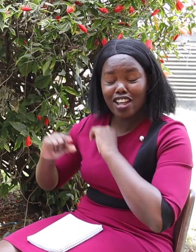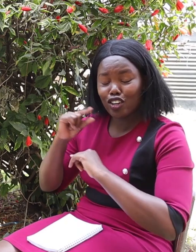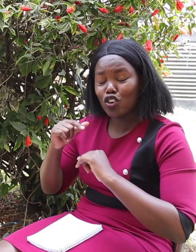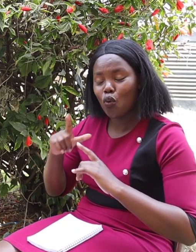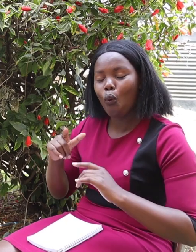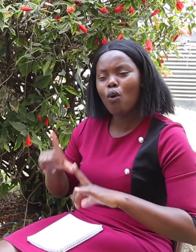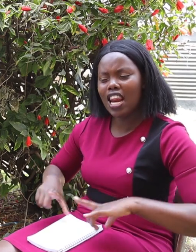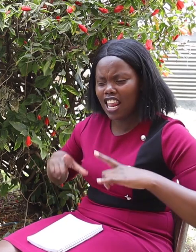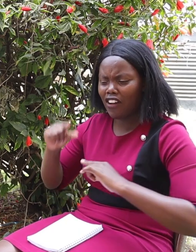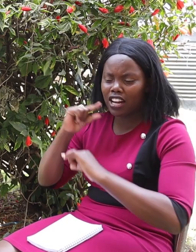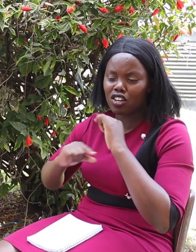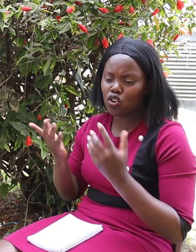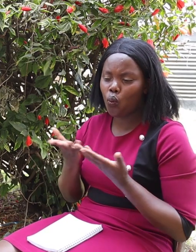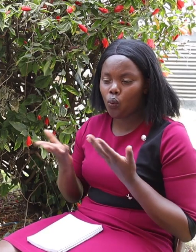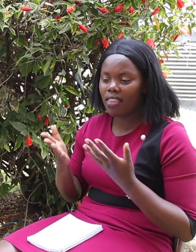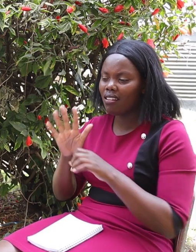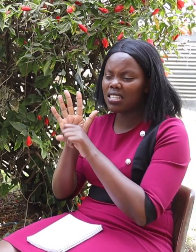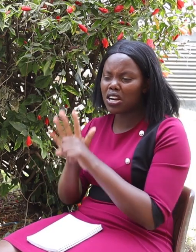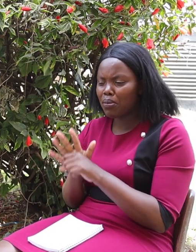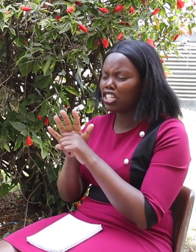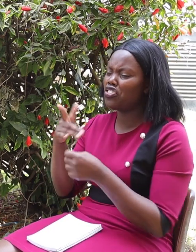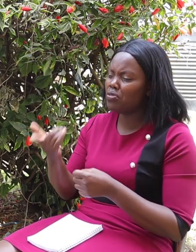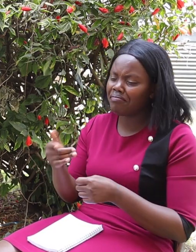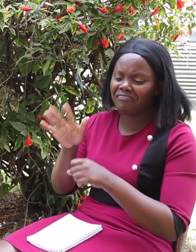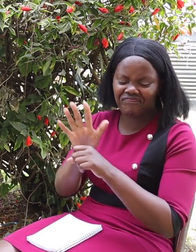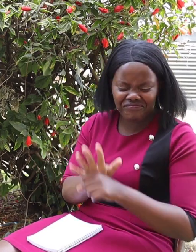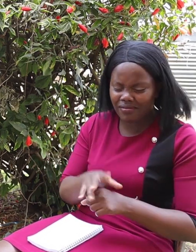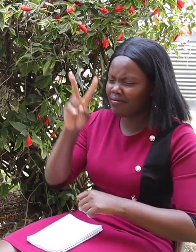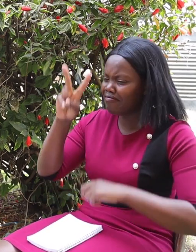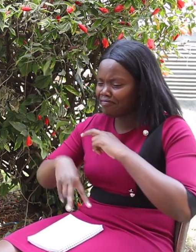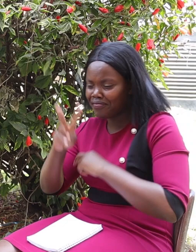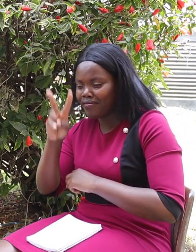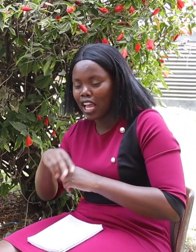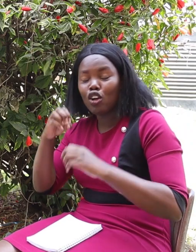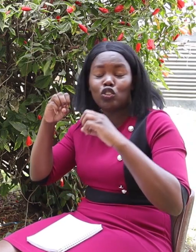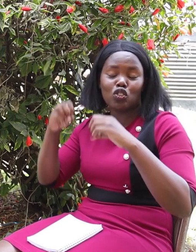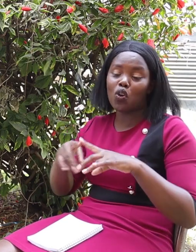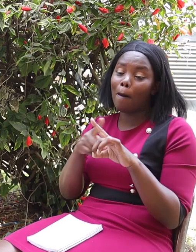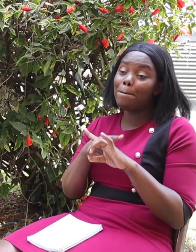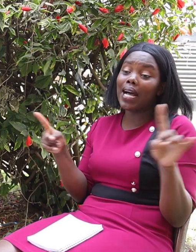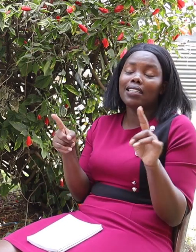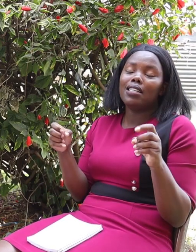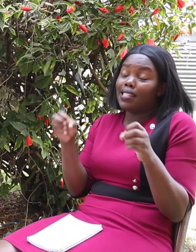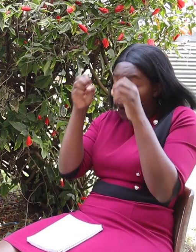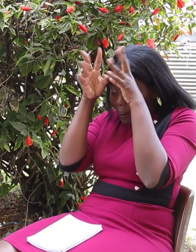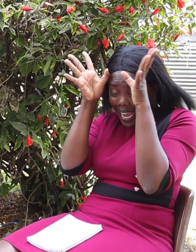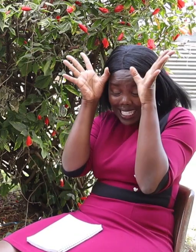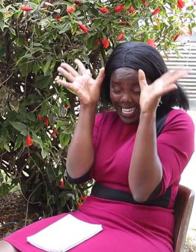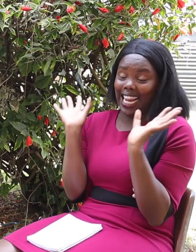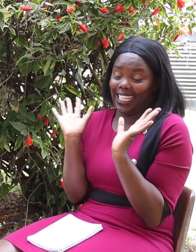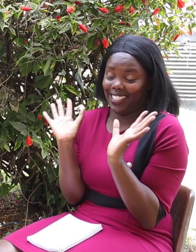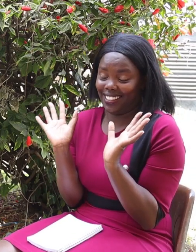Truly, I can see now. You see this generation now, there's a lot of discrimination, a lot of negative